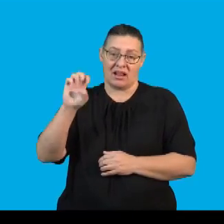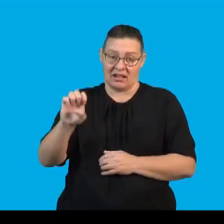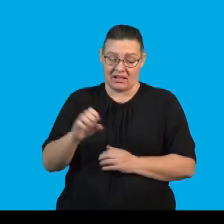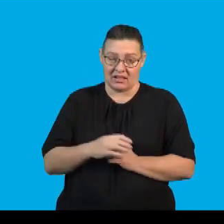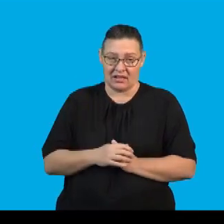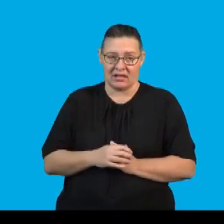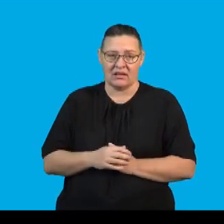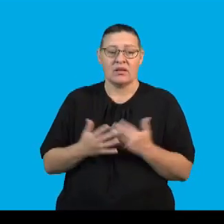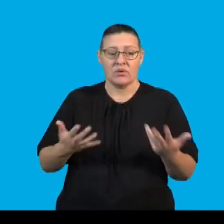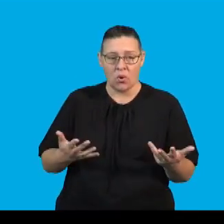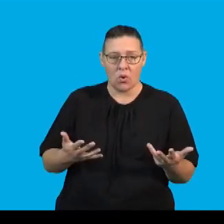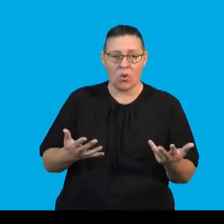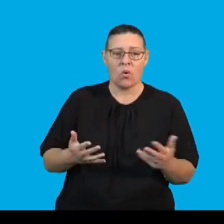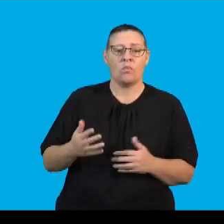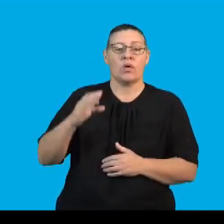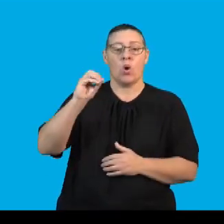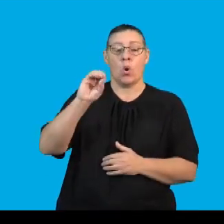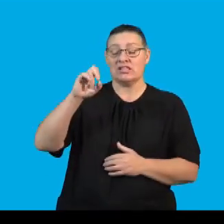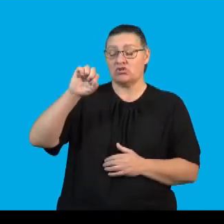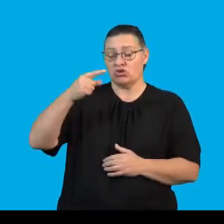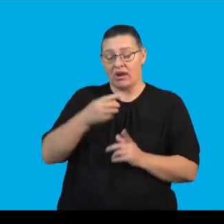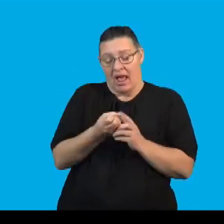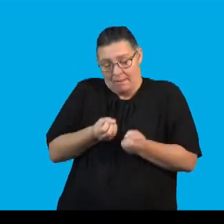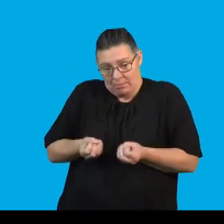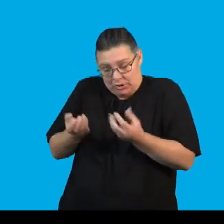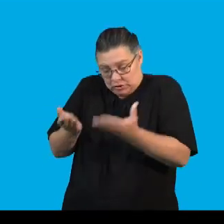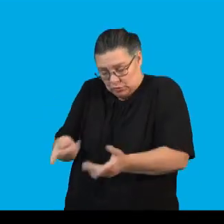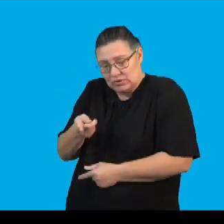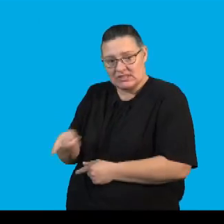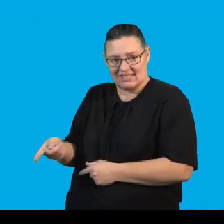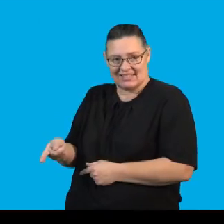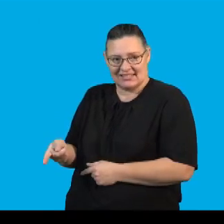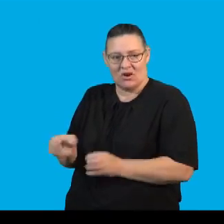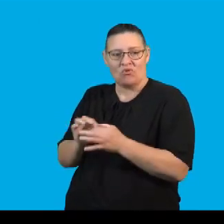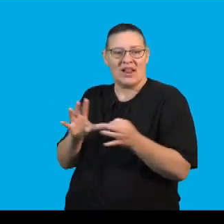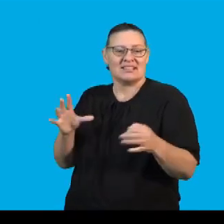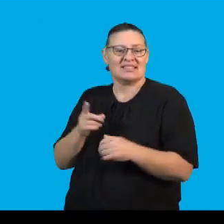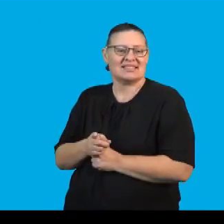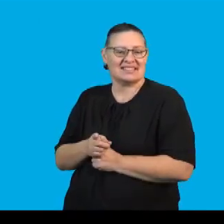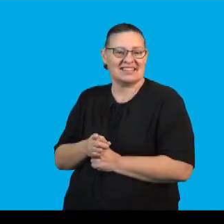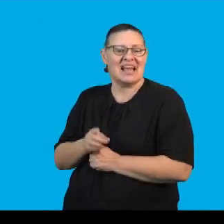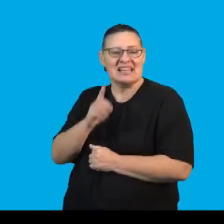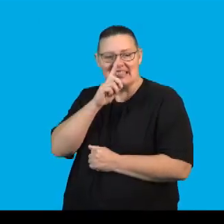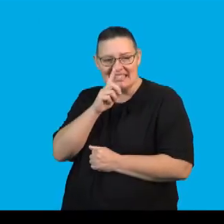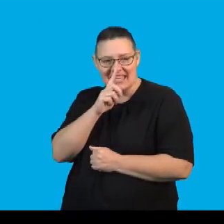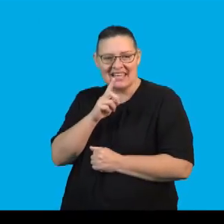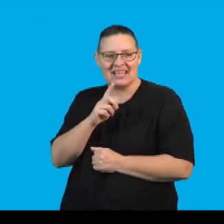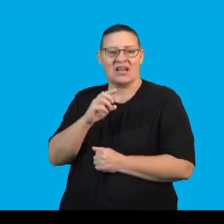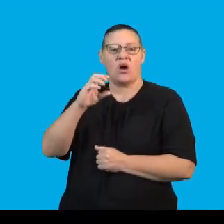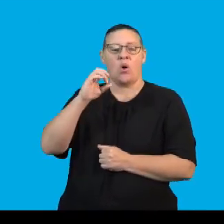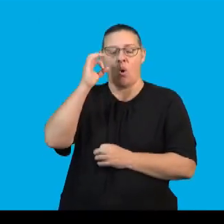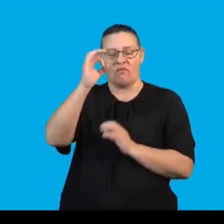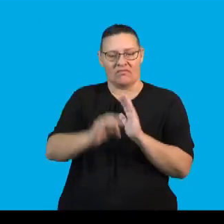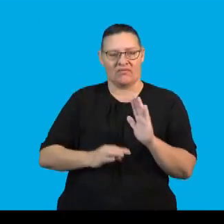on. And estrogen is secreted now by this follicle, the Graafian follicle. And you can see we've got the process